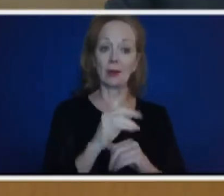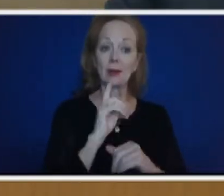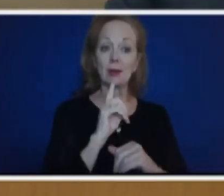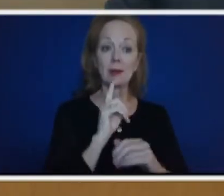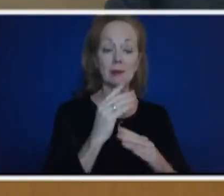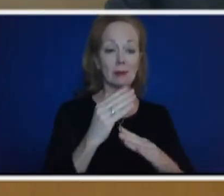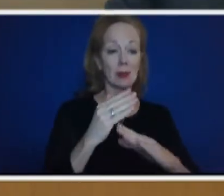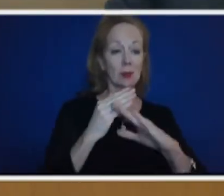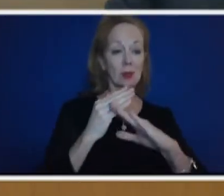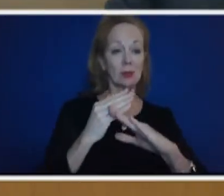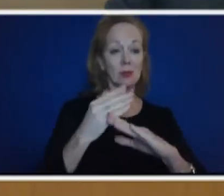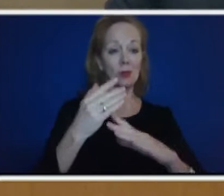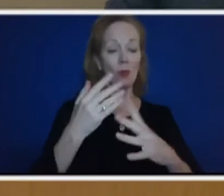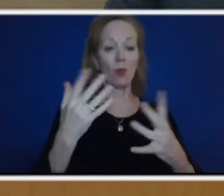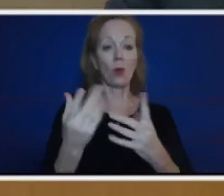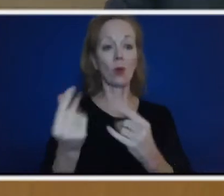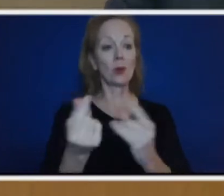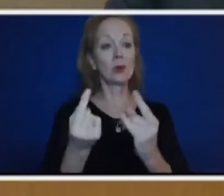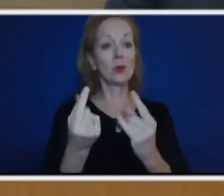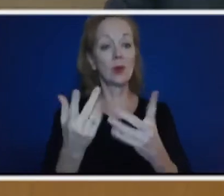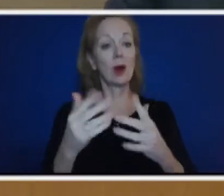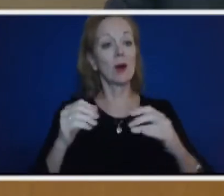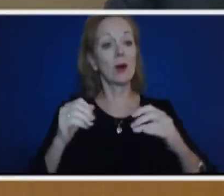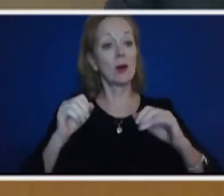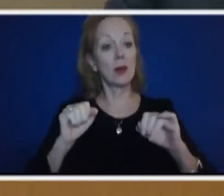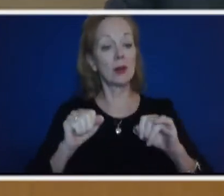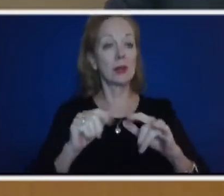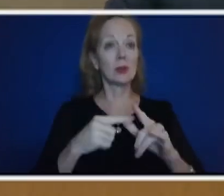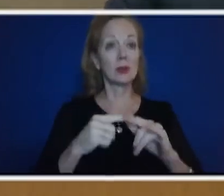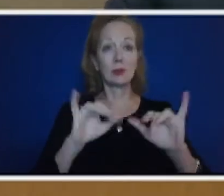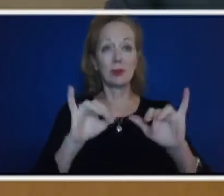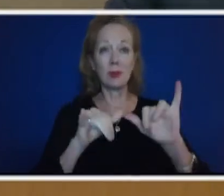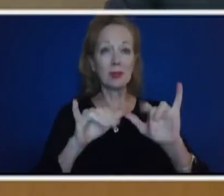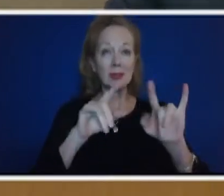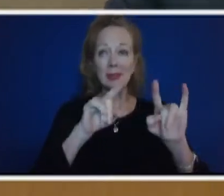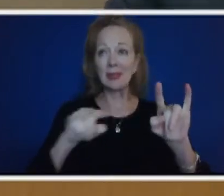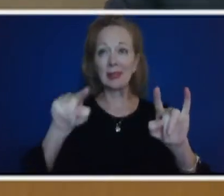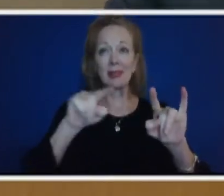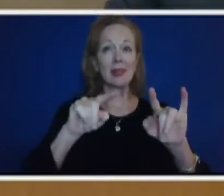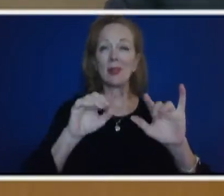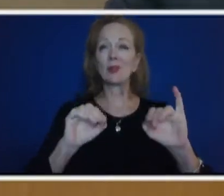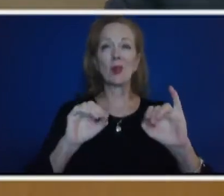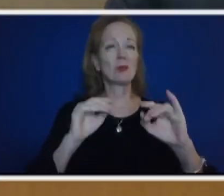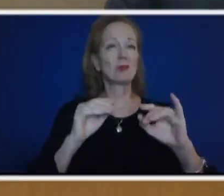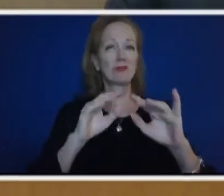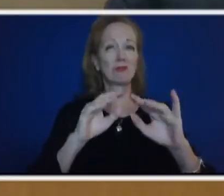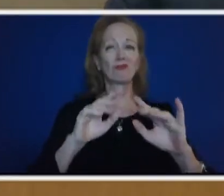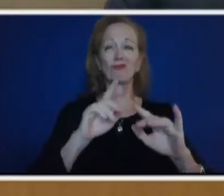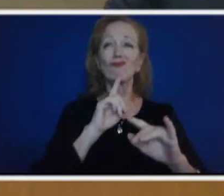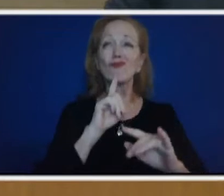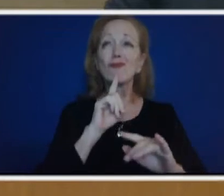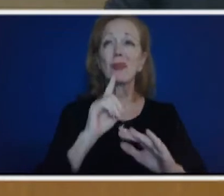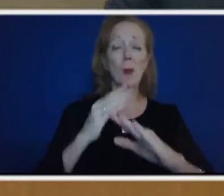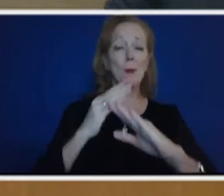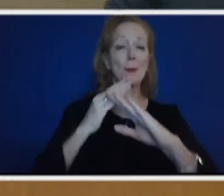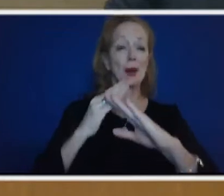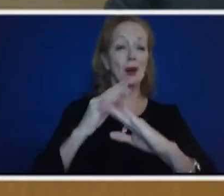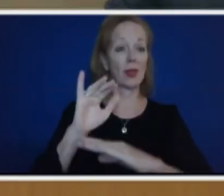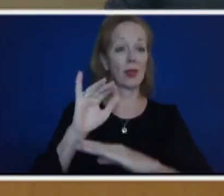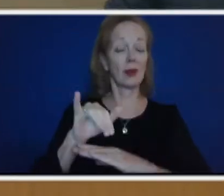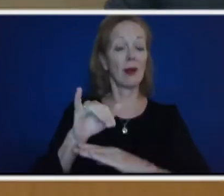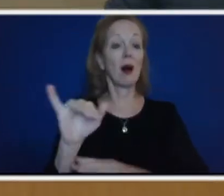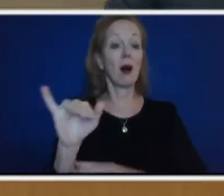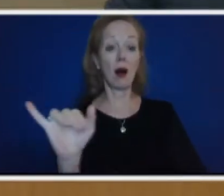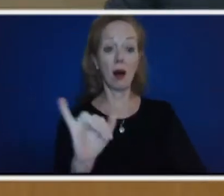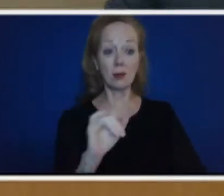impedes what we will do, our ability to scale, and there's no significant barrier there. We also are